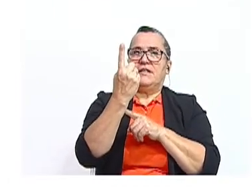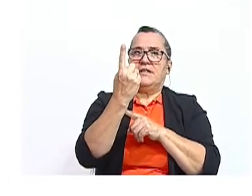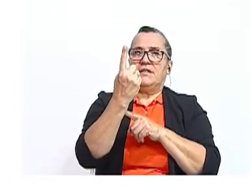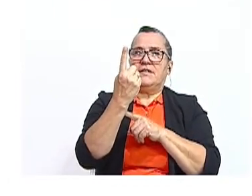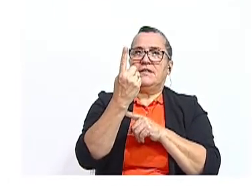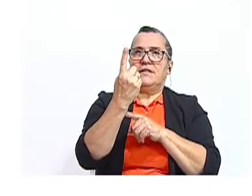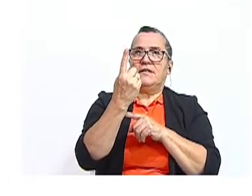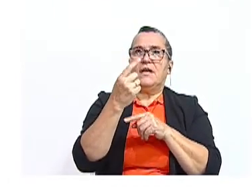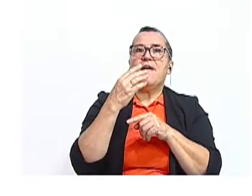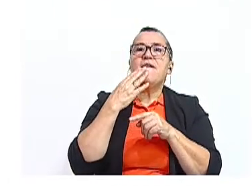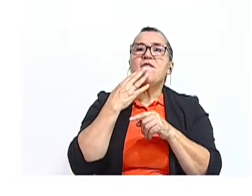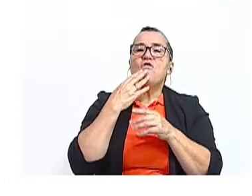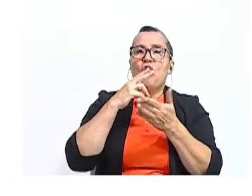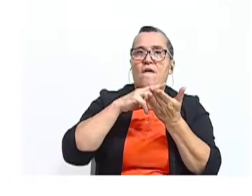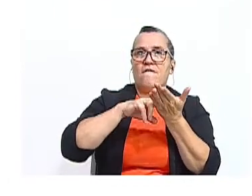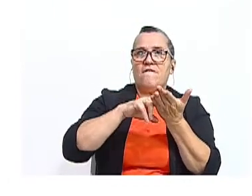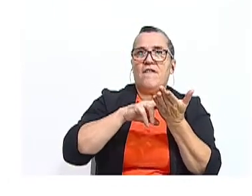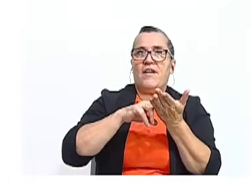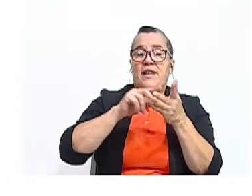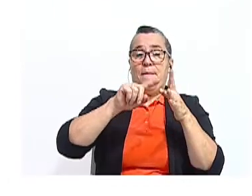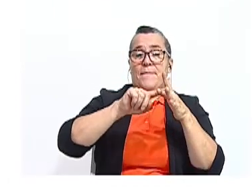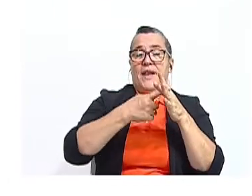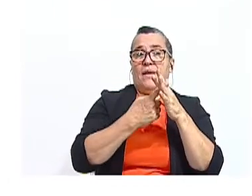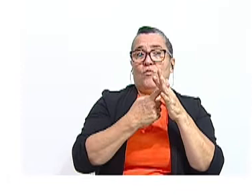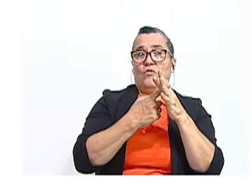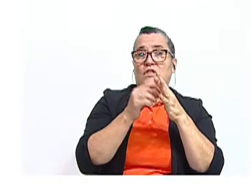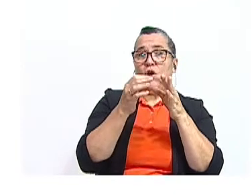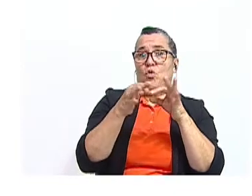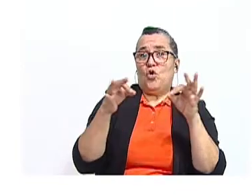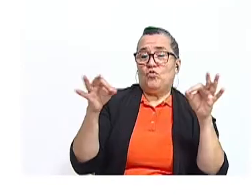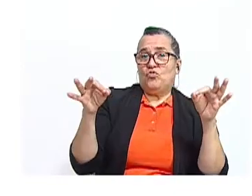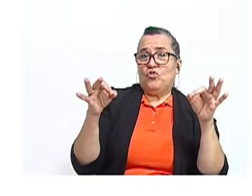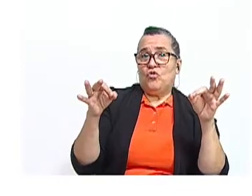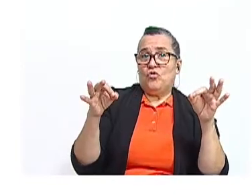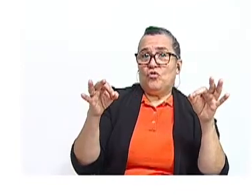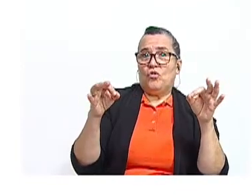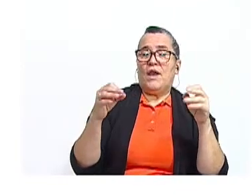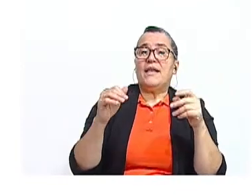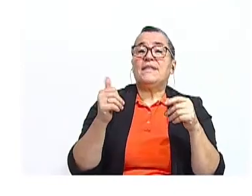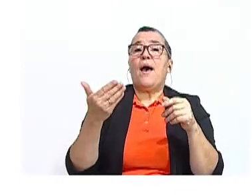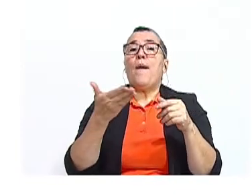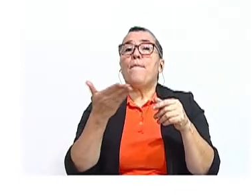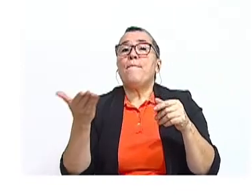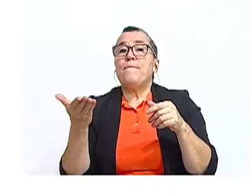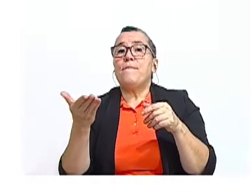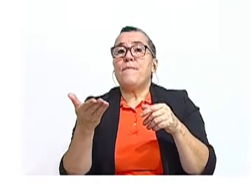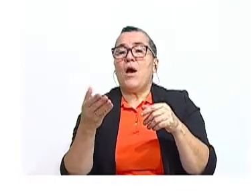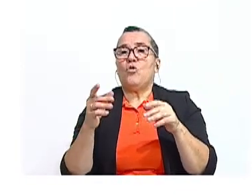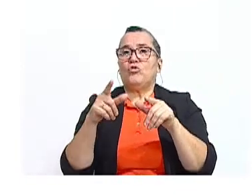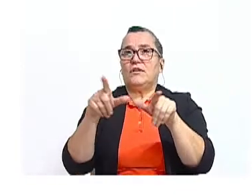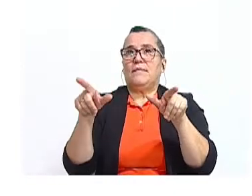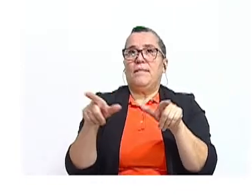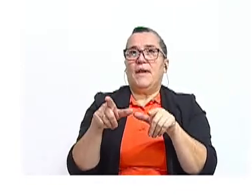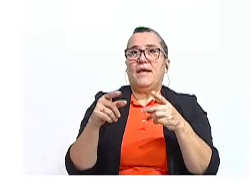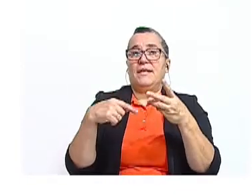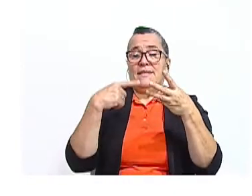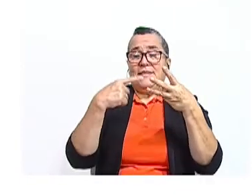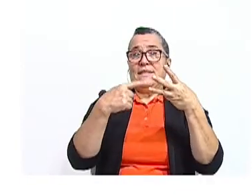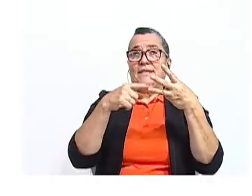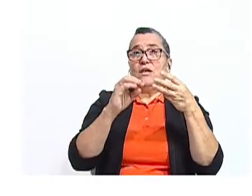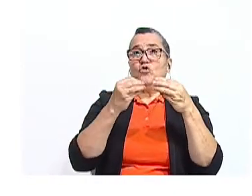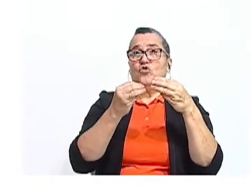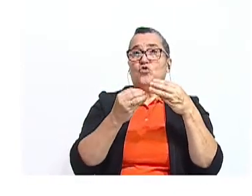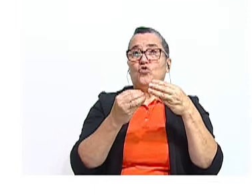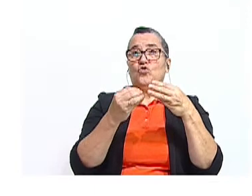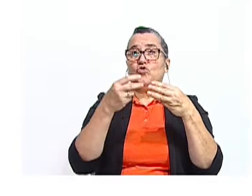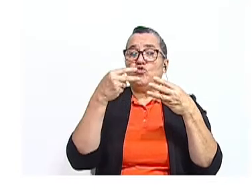the beginning of the sentence, it is going to refer or is about the place. Then we have the supporting sentence